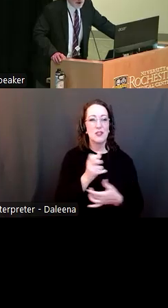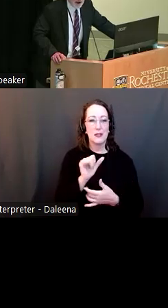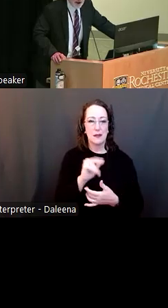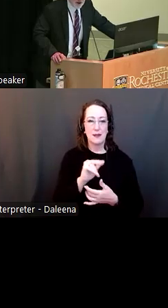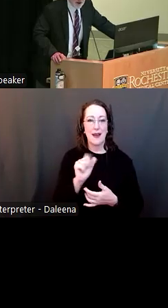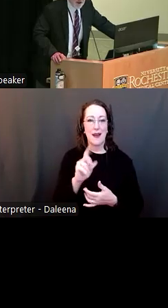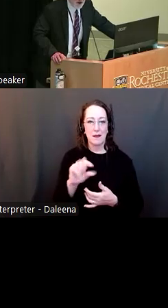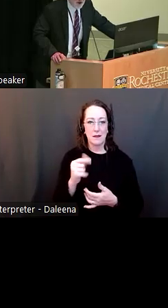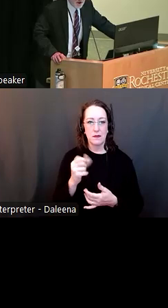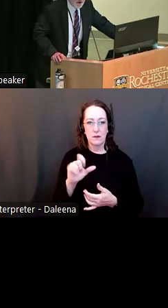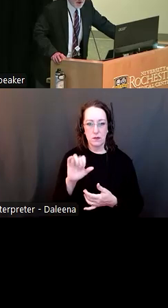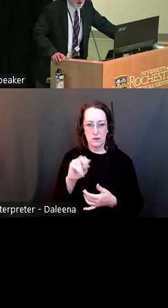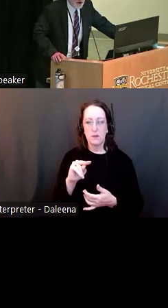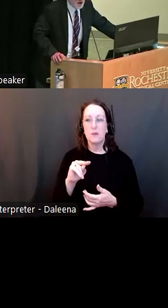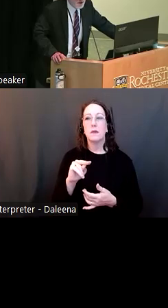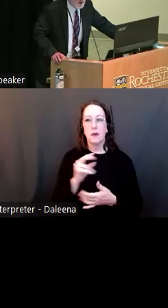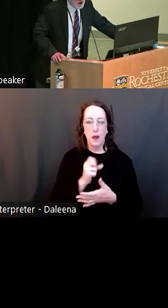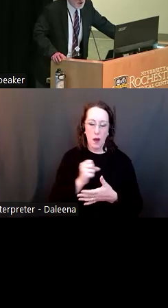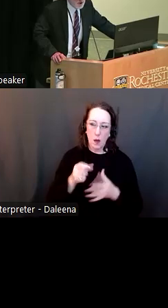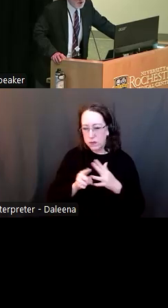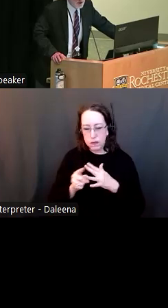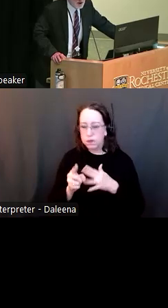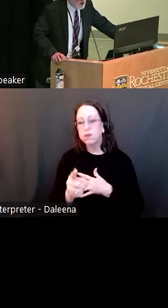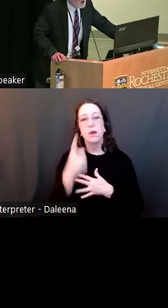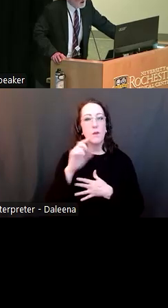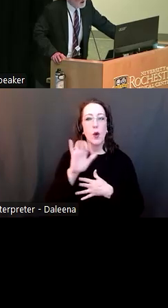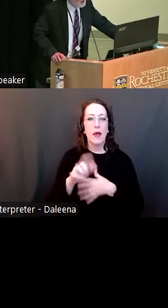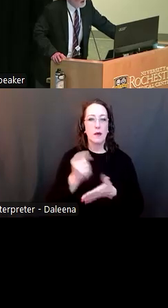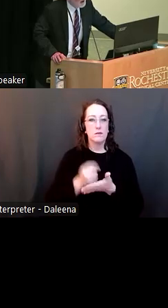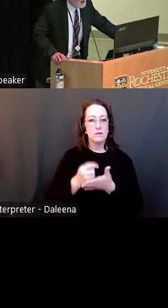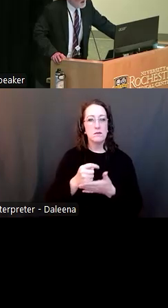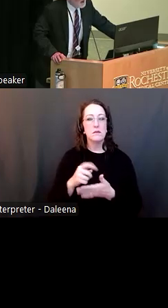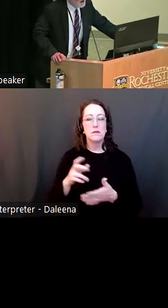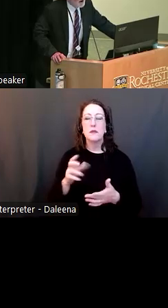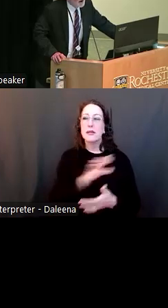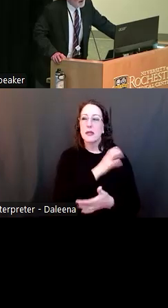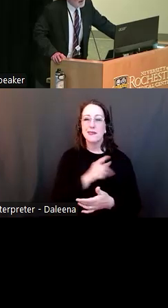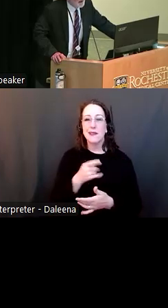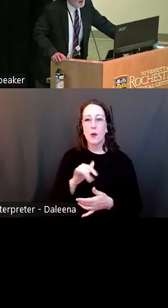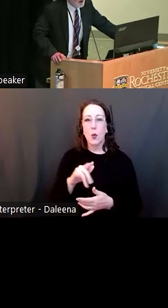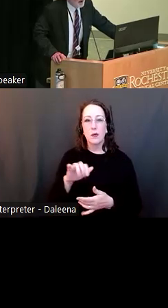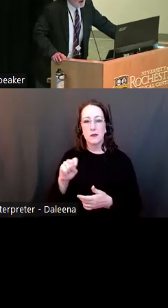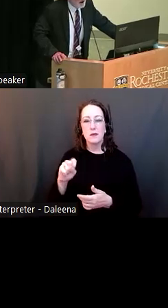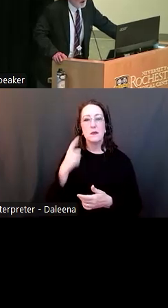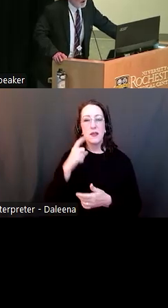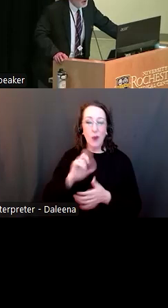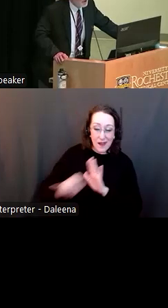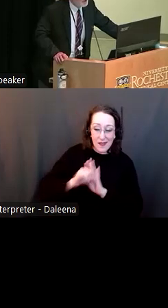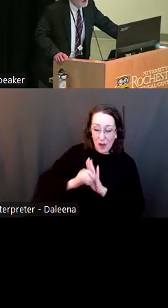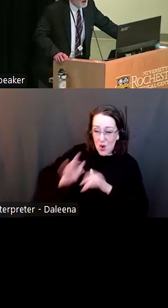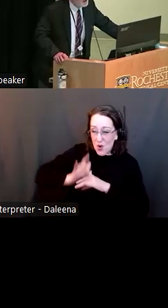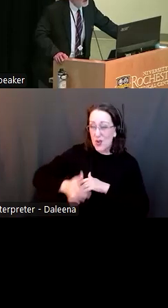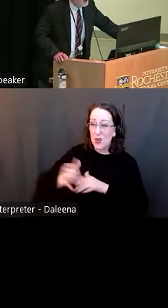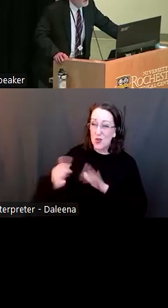of the pioneers in this field of clinical high risk for psychosis treatment. The idea being, if we can identify people early on who